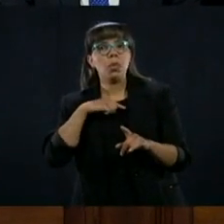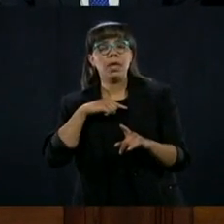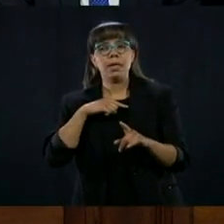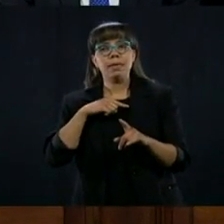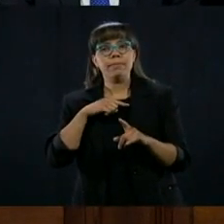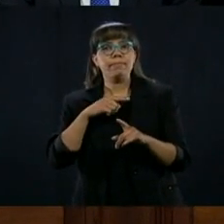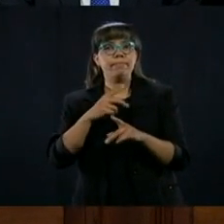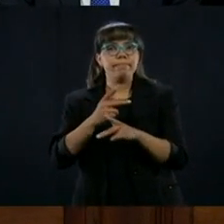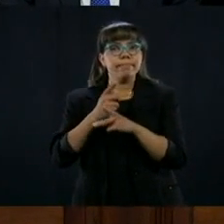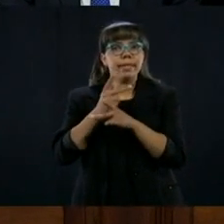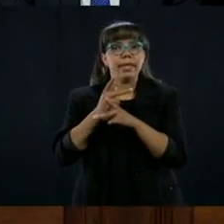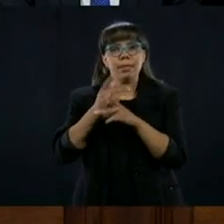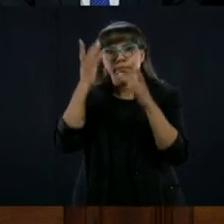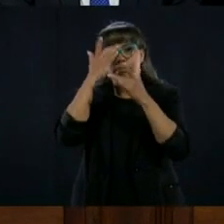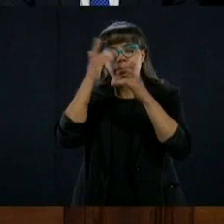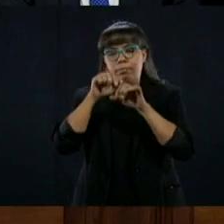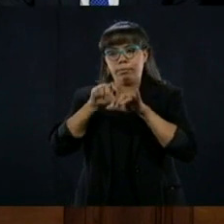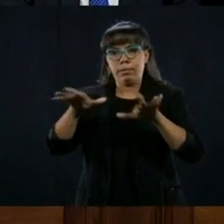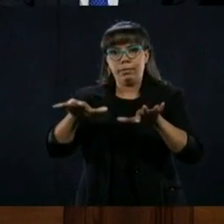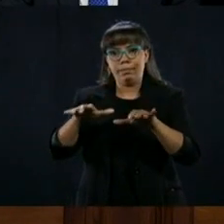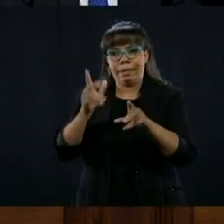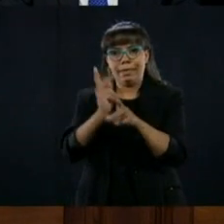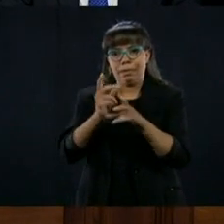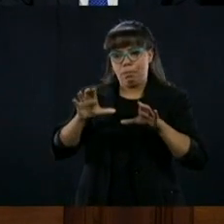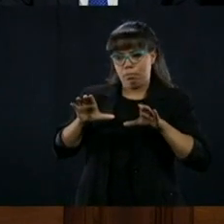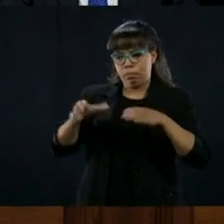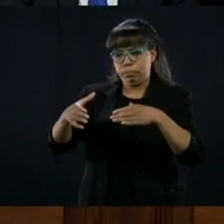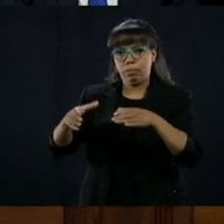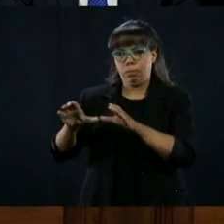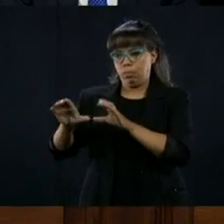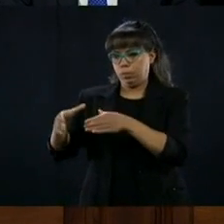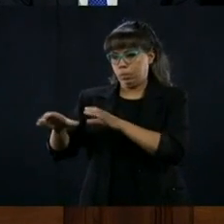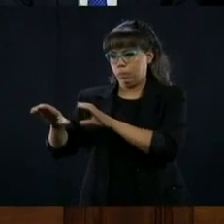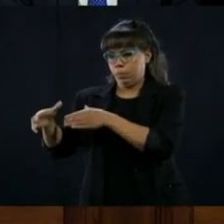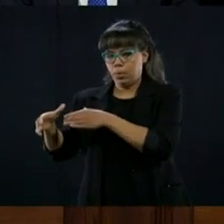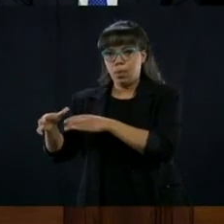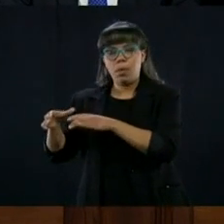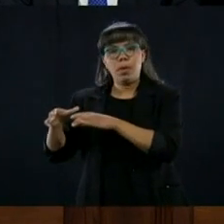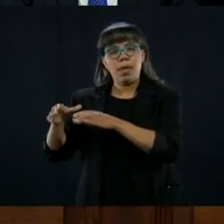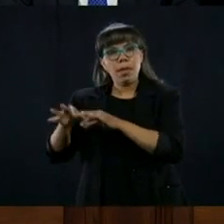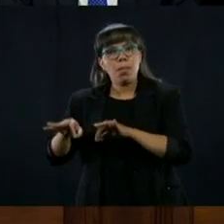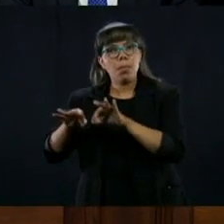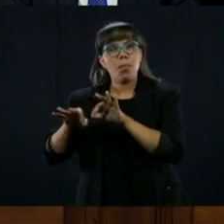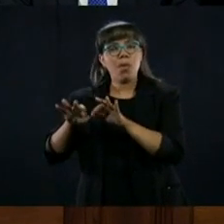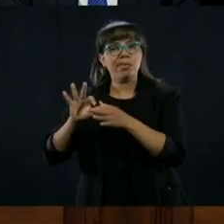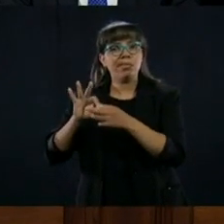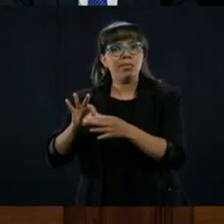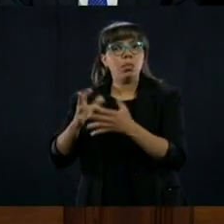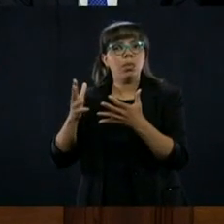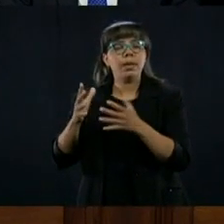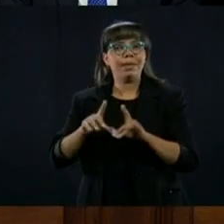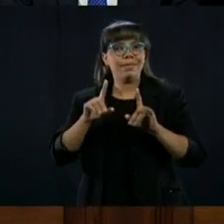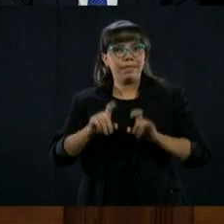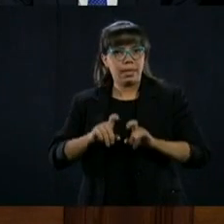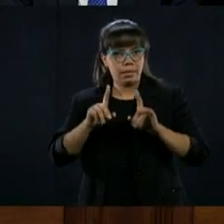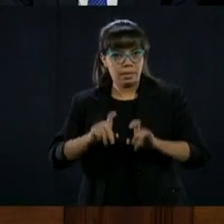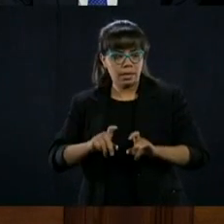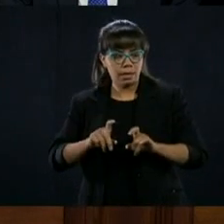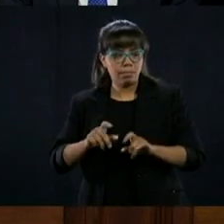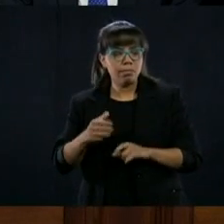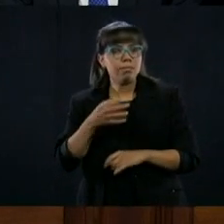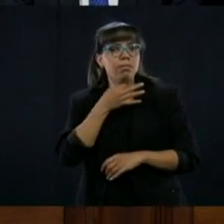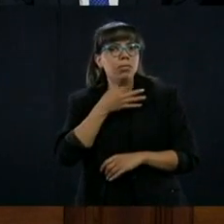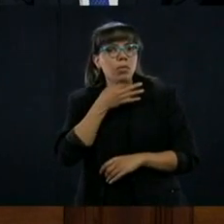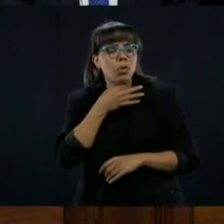details, such as where will the testing and analysis be done? Who